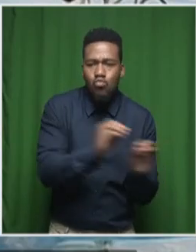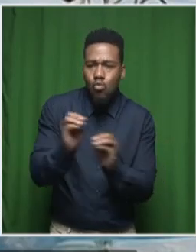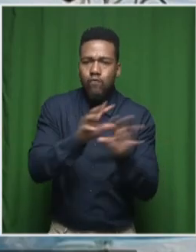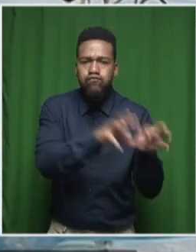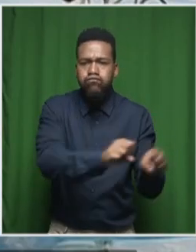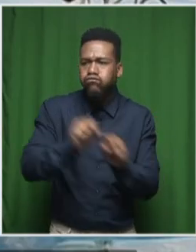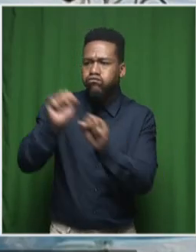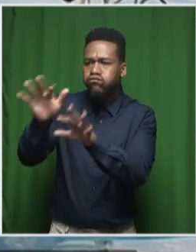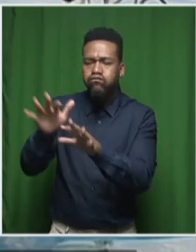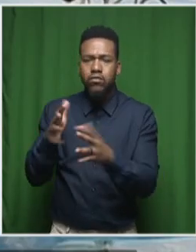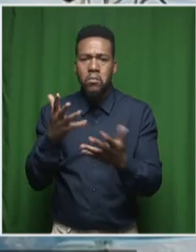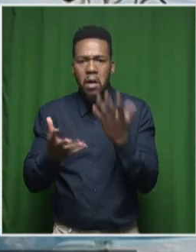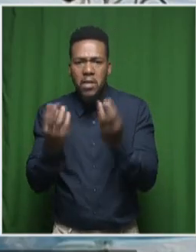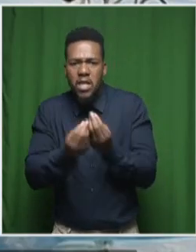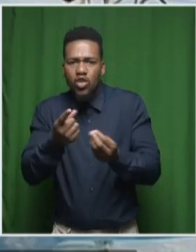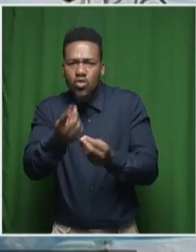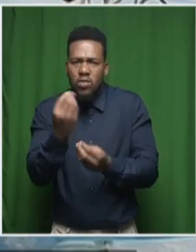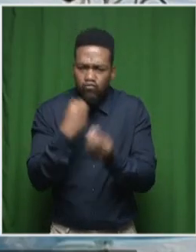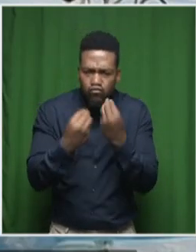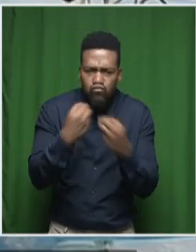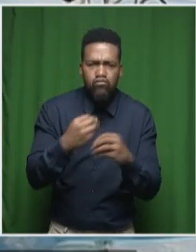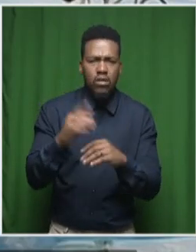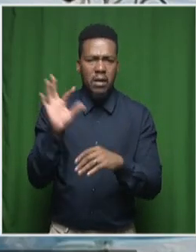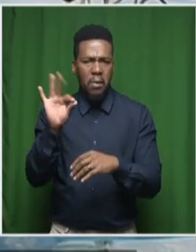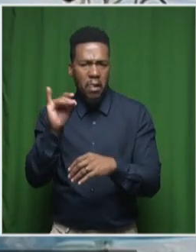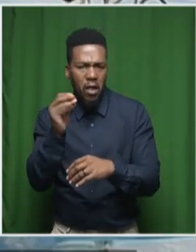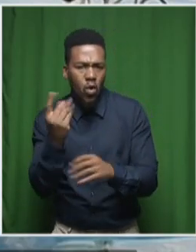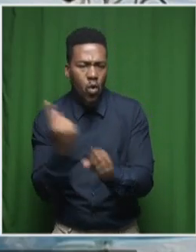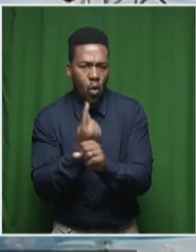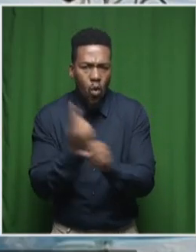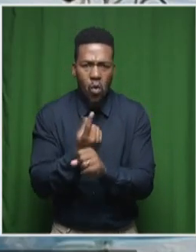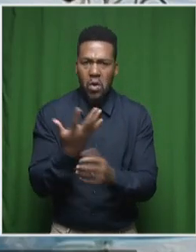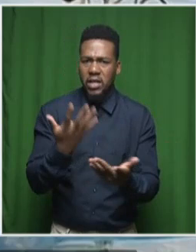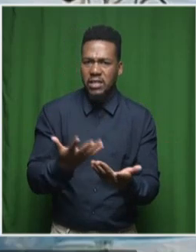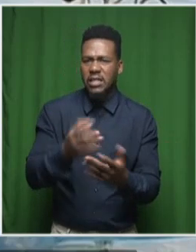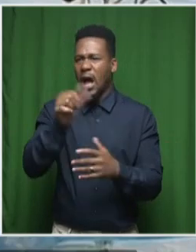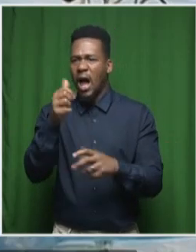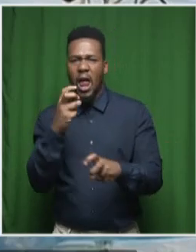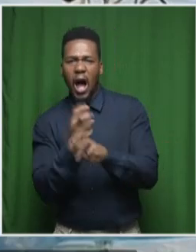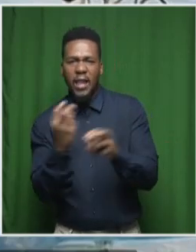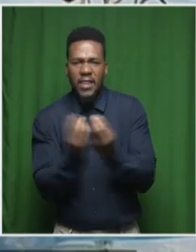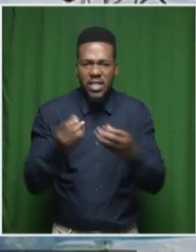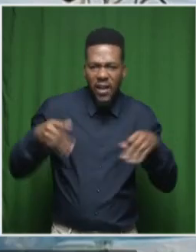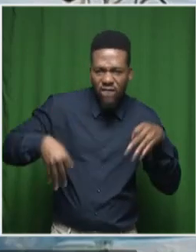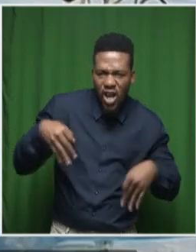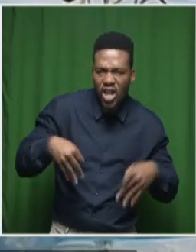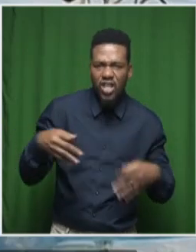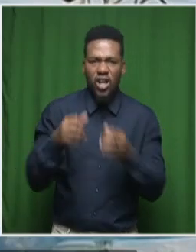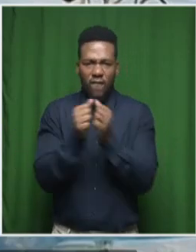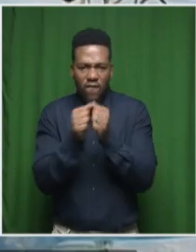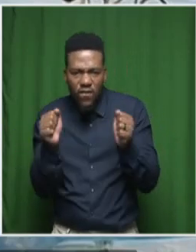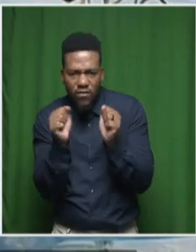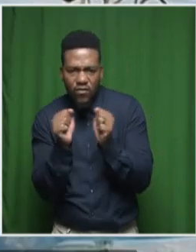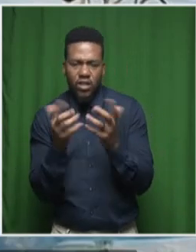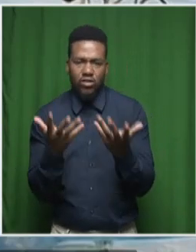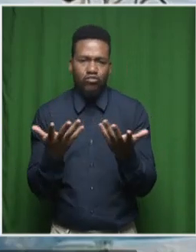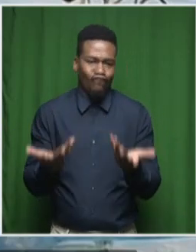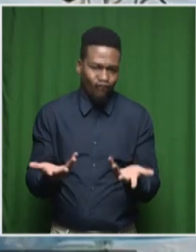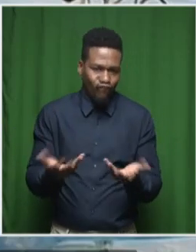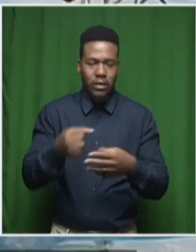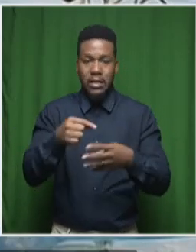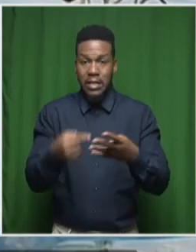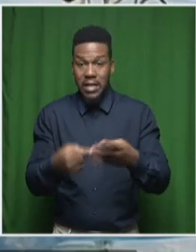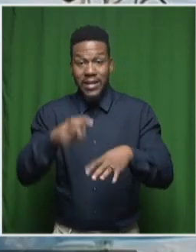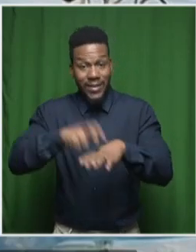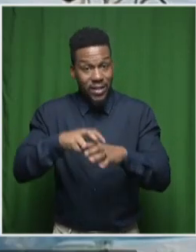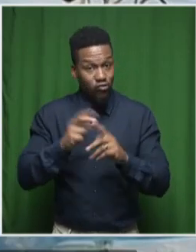consume on a day-to-day basis, or even durable goods such as fridges and other hard equipments that are used on a day-to-day basis. And then therefore businesses